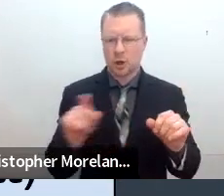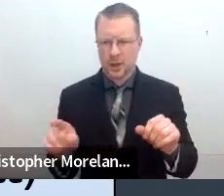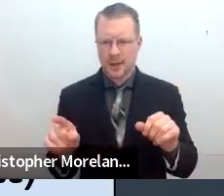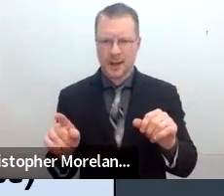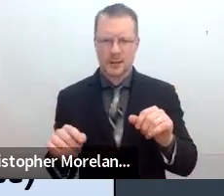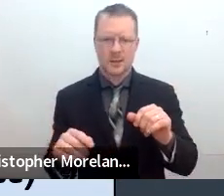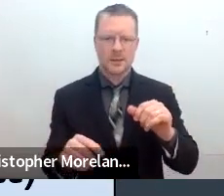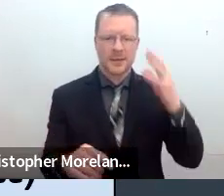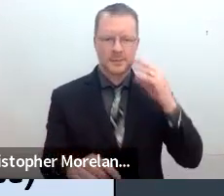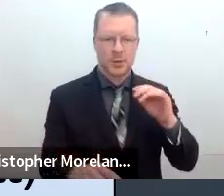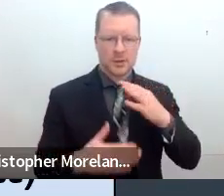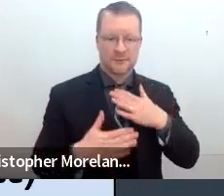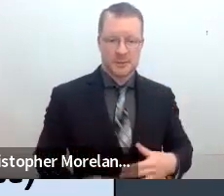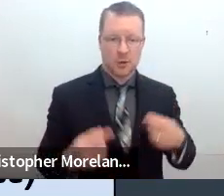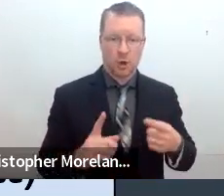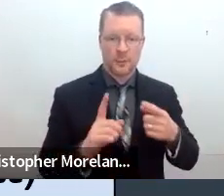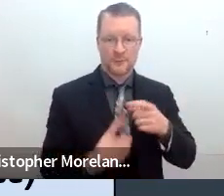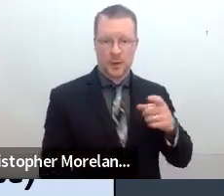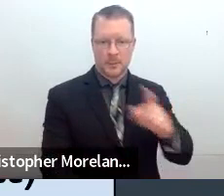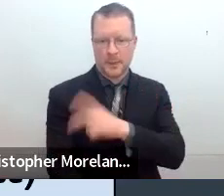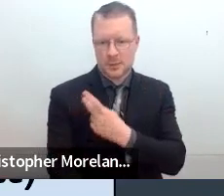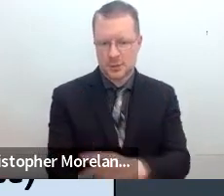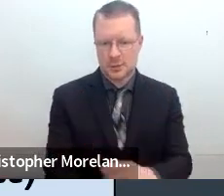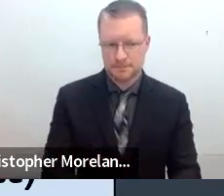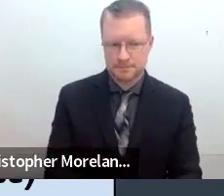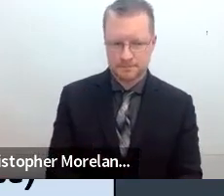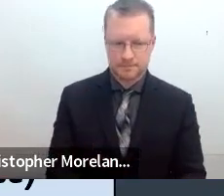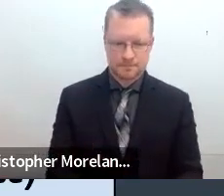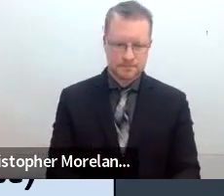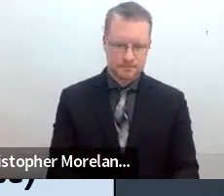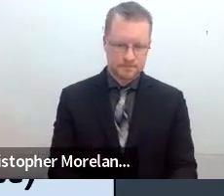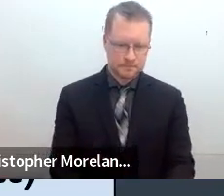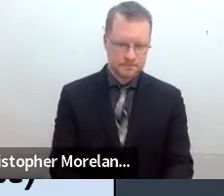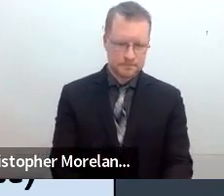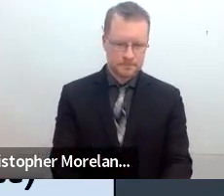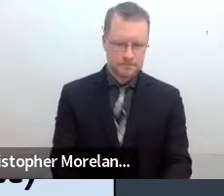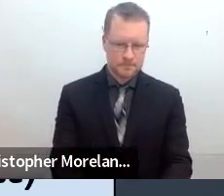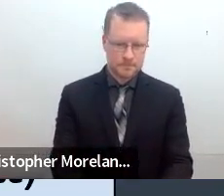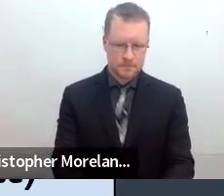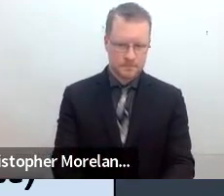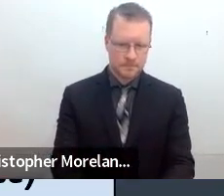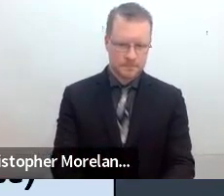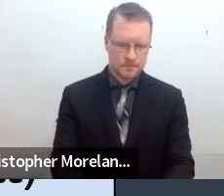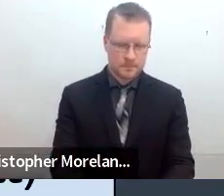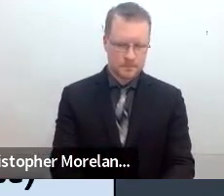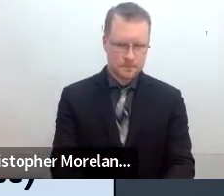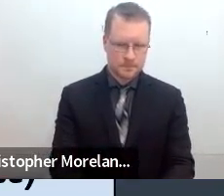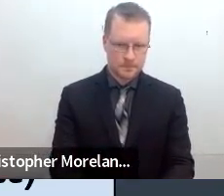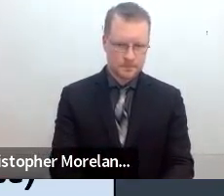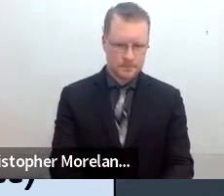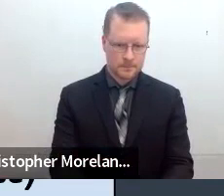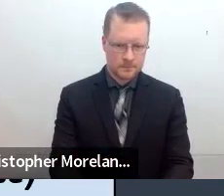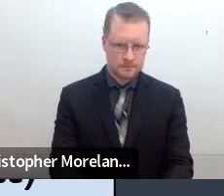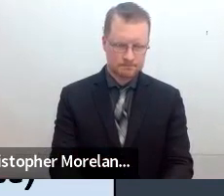Those numbers are roughly similar when we look at the experiences of physicians experiencing such events initiated